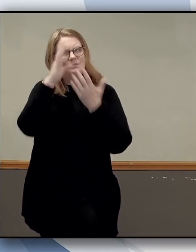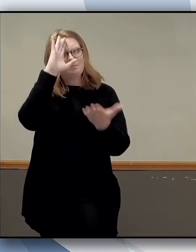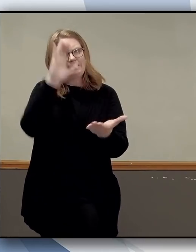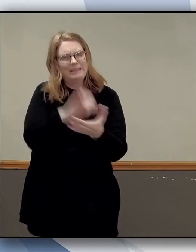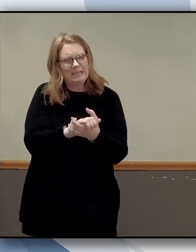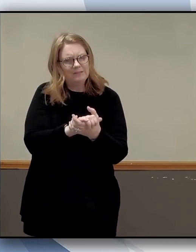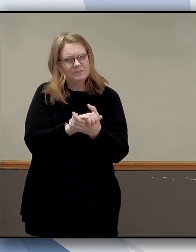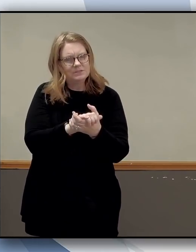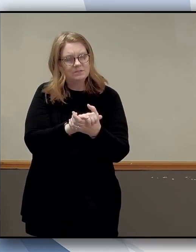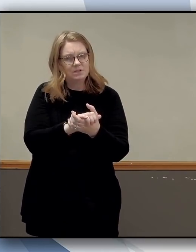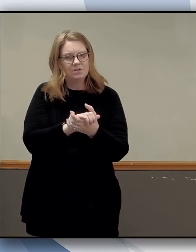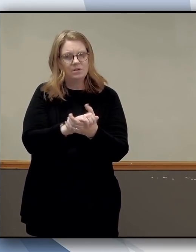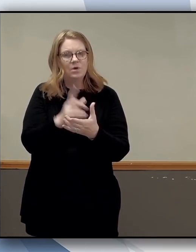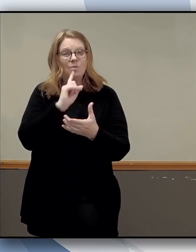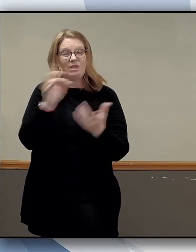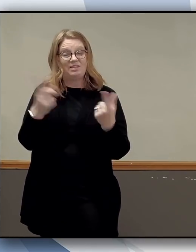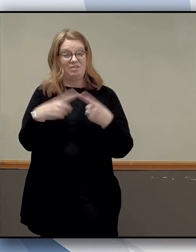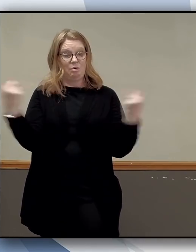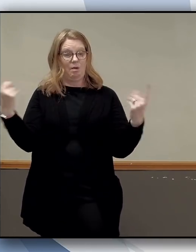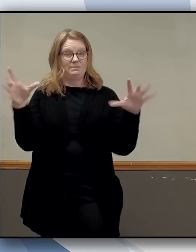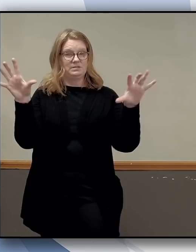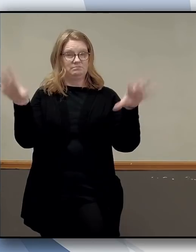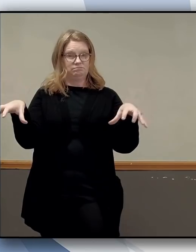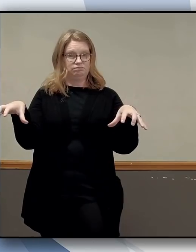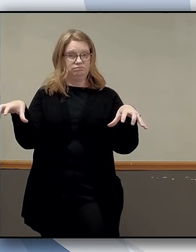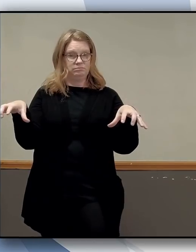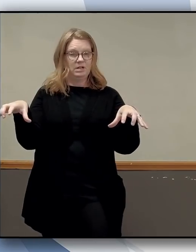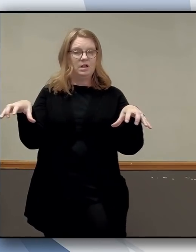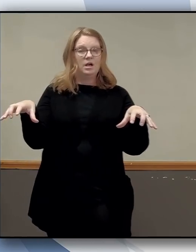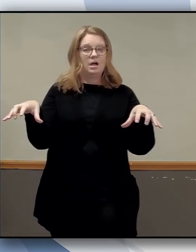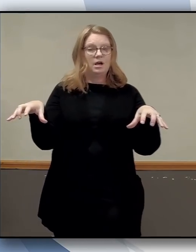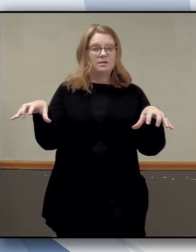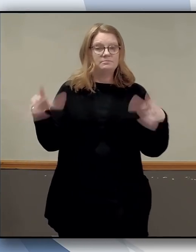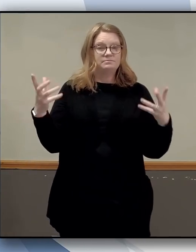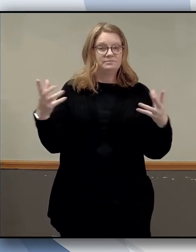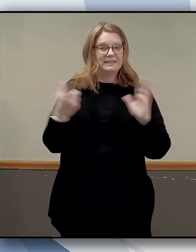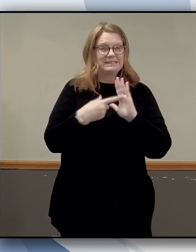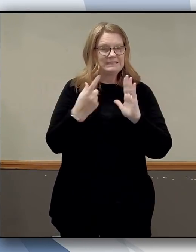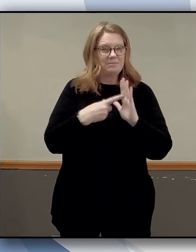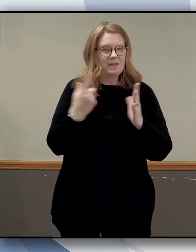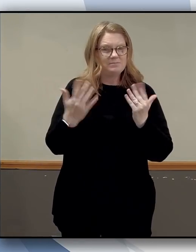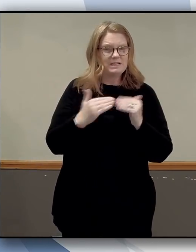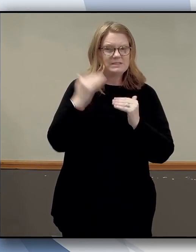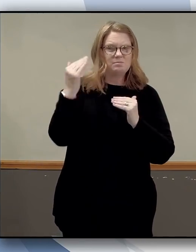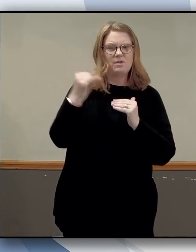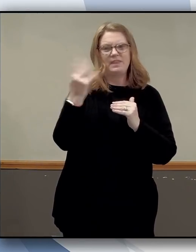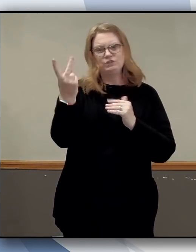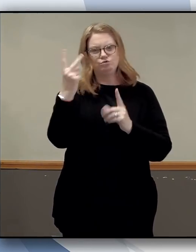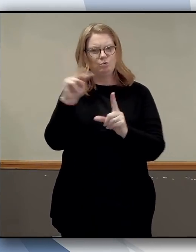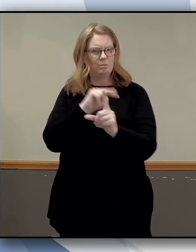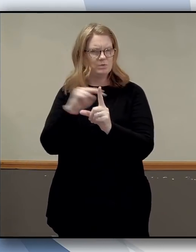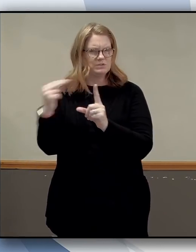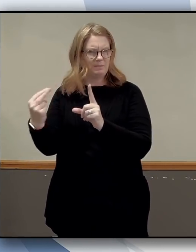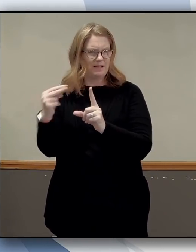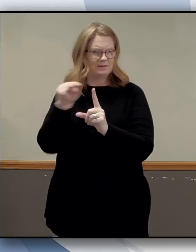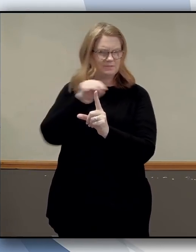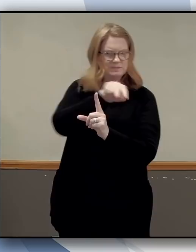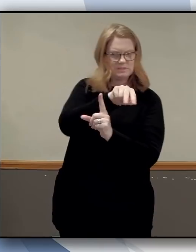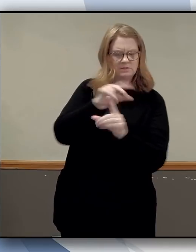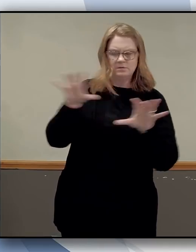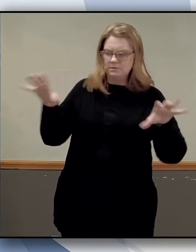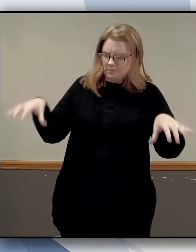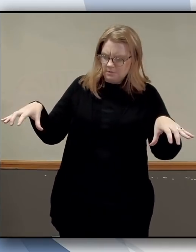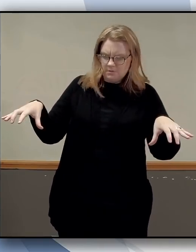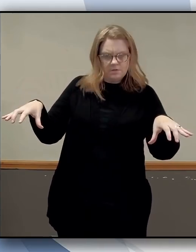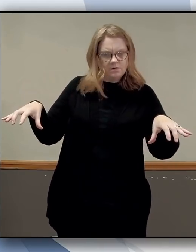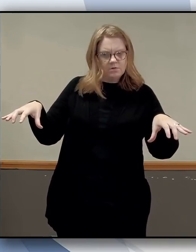have on opposite sides of a spectrum, or multiple sides, because sometimes it's more than two views coming at the